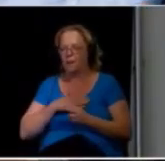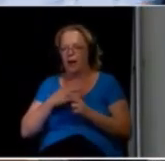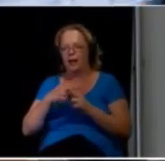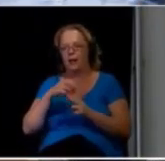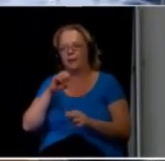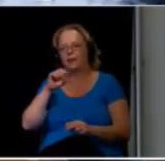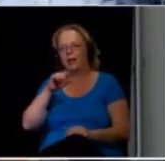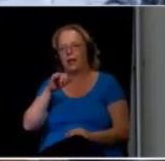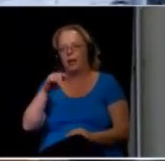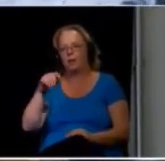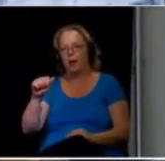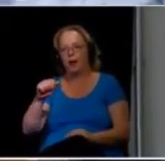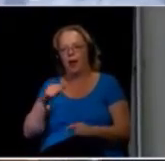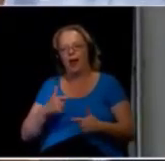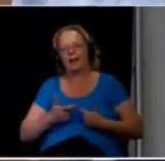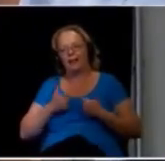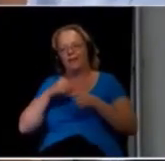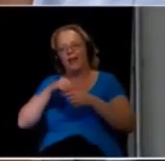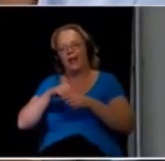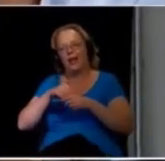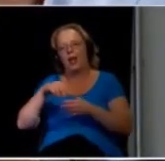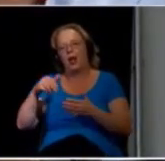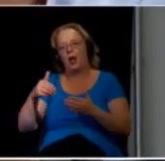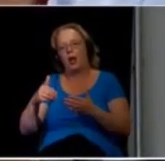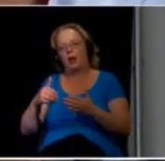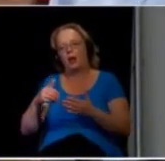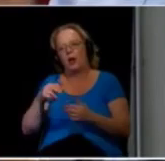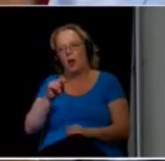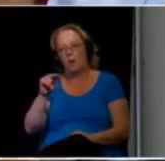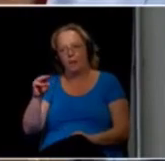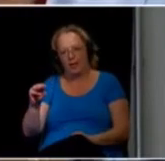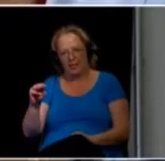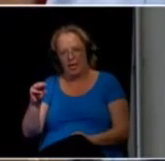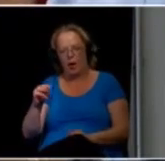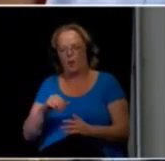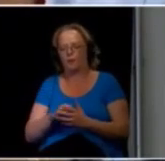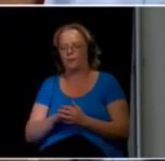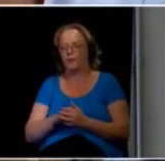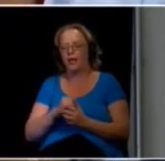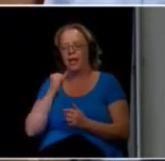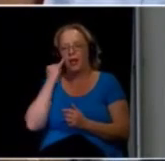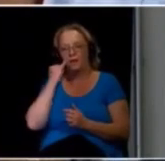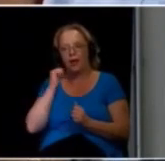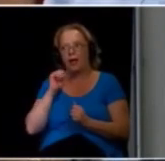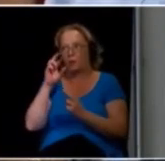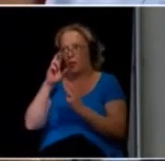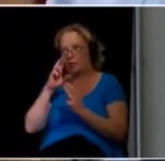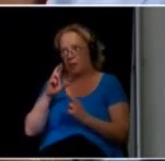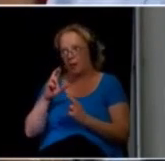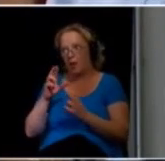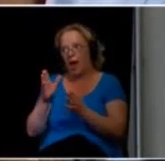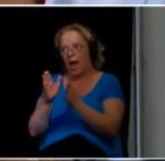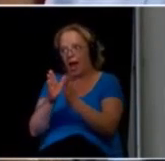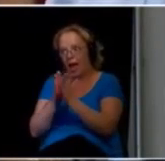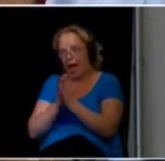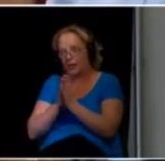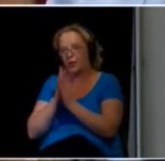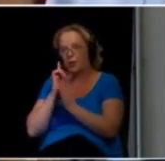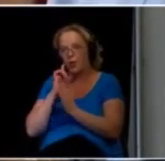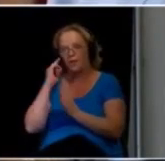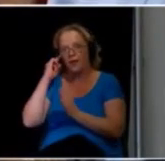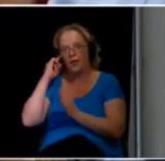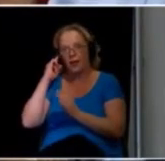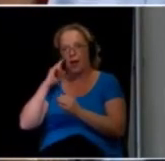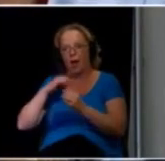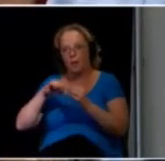live in Albuquerque, New Mexico. If I may respectfully submit a plea that when time comes for you to think of